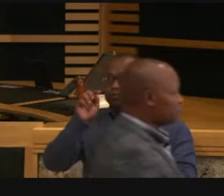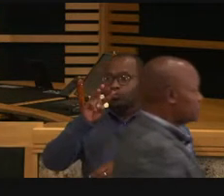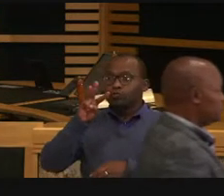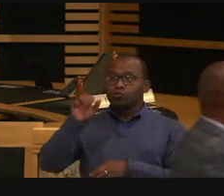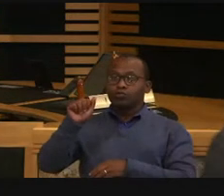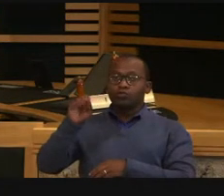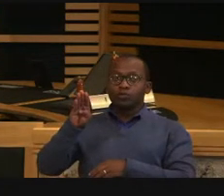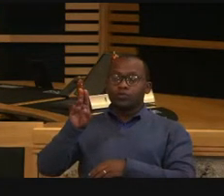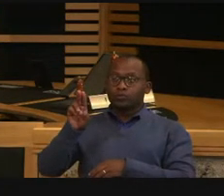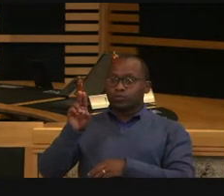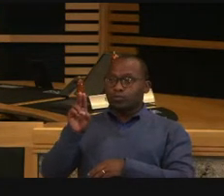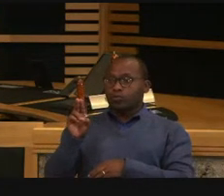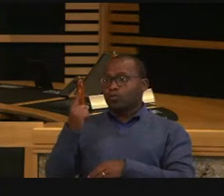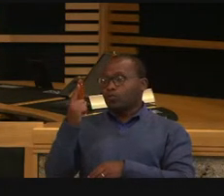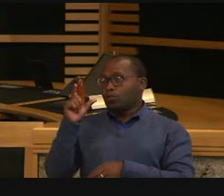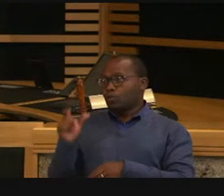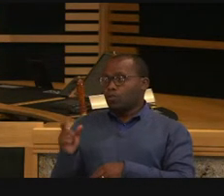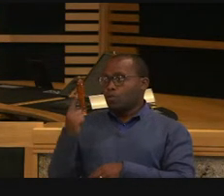Only one.